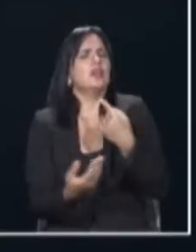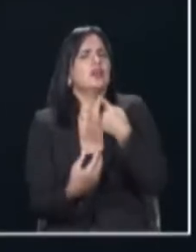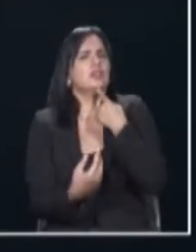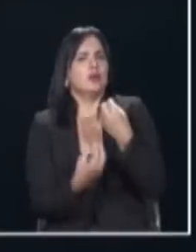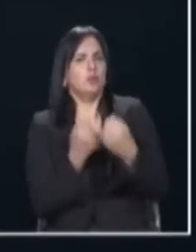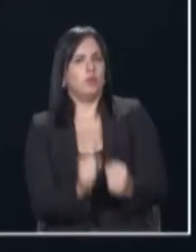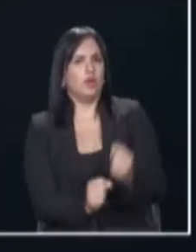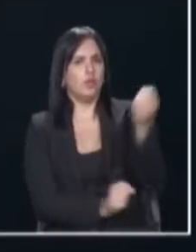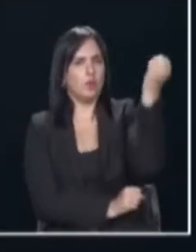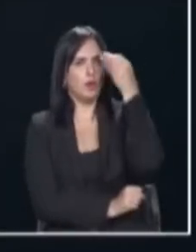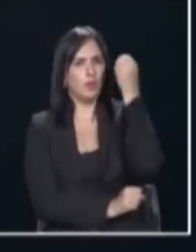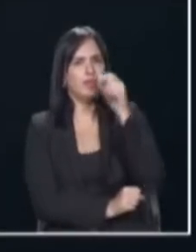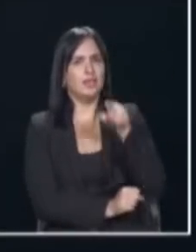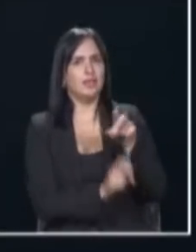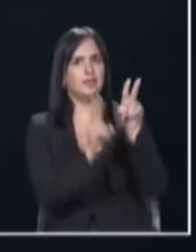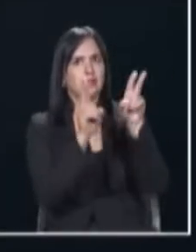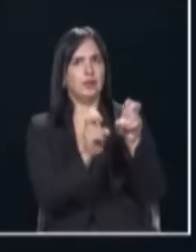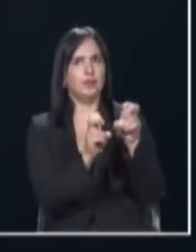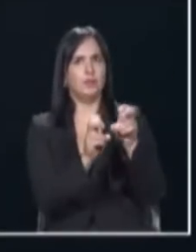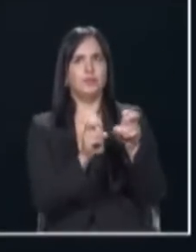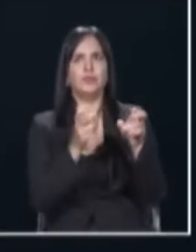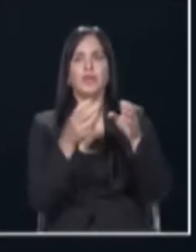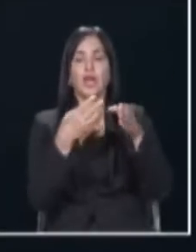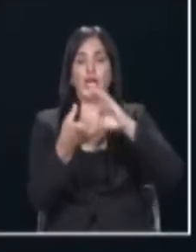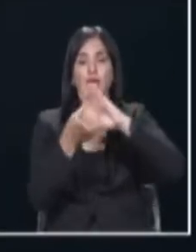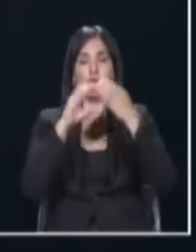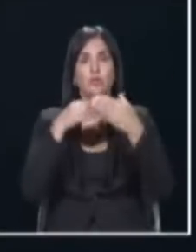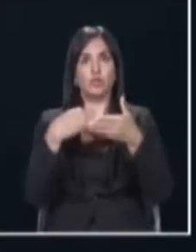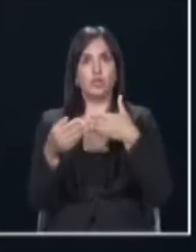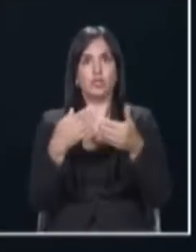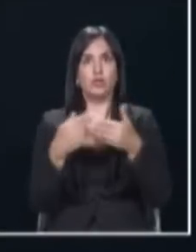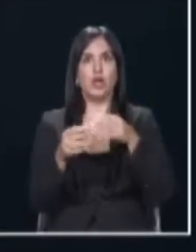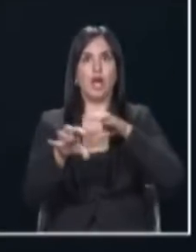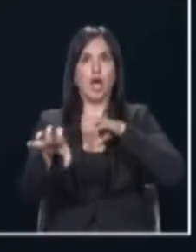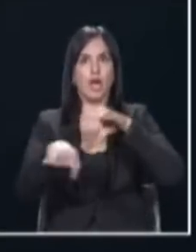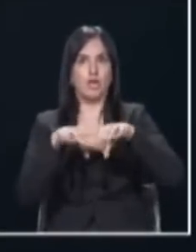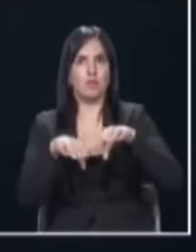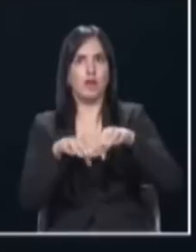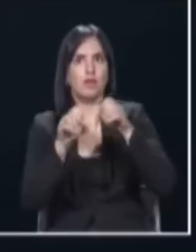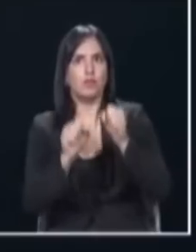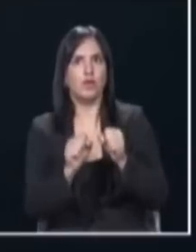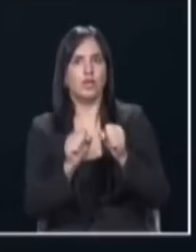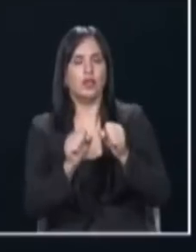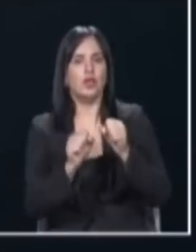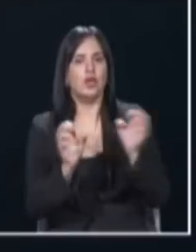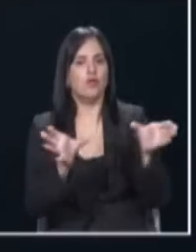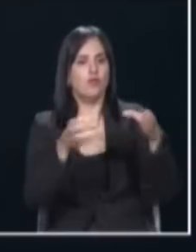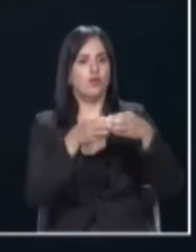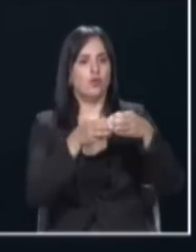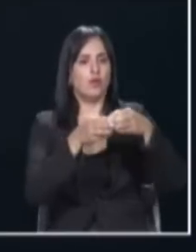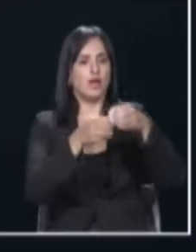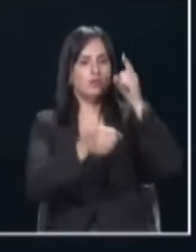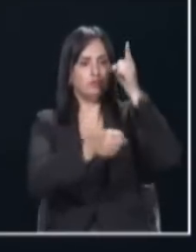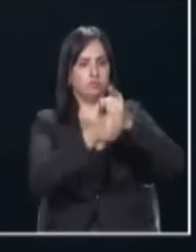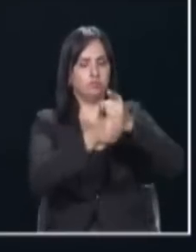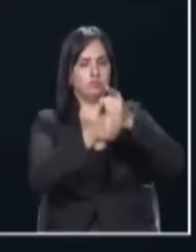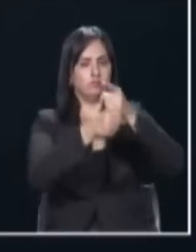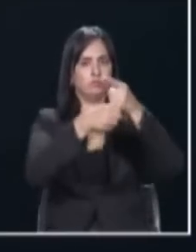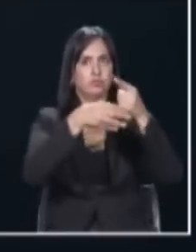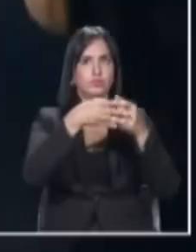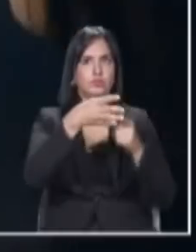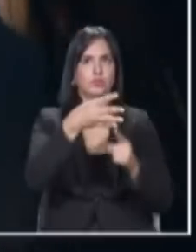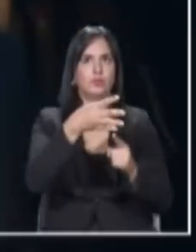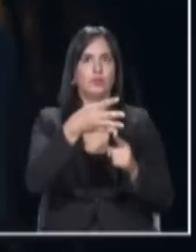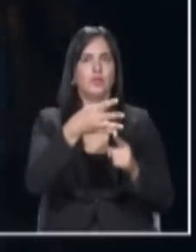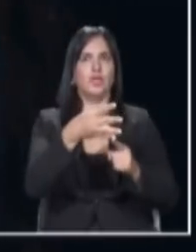the natural world does have hierarchies animals can form hierarchies based on dominance and power within a group and these hierarchies